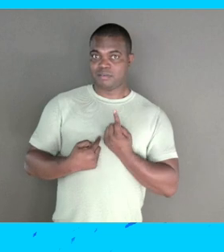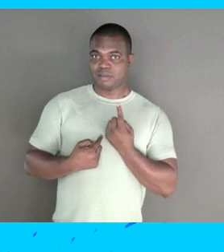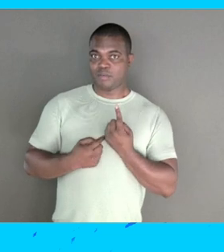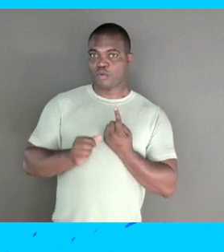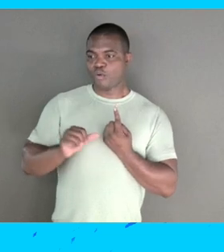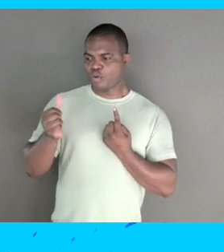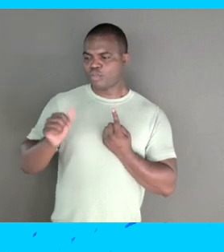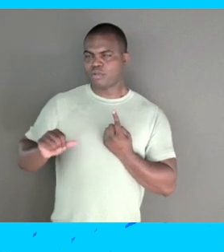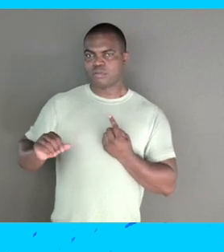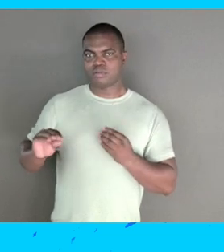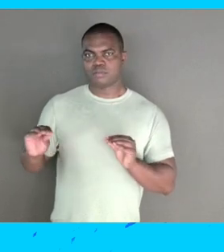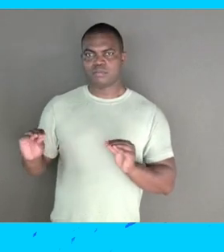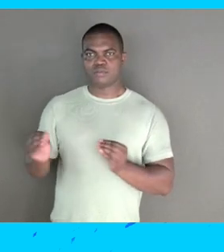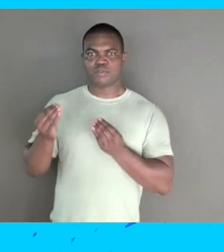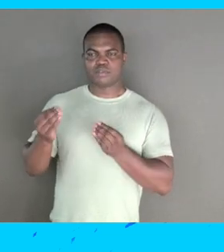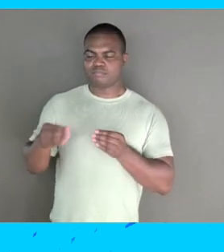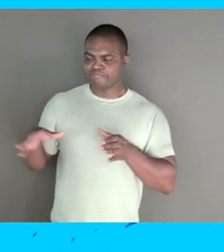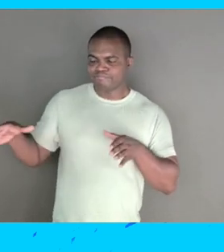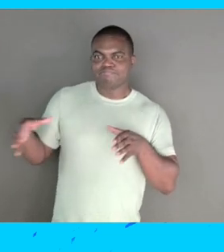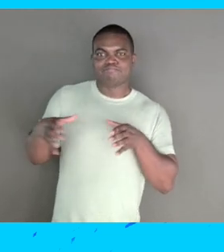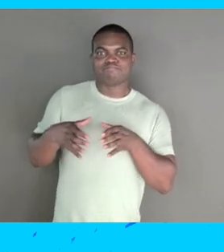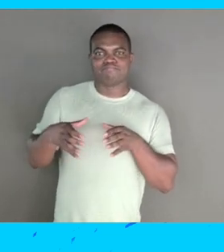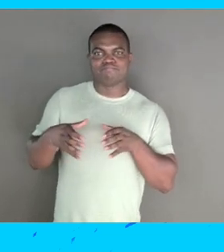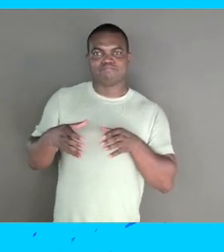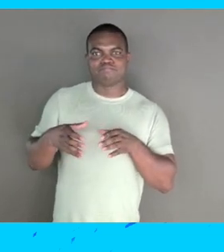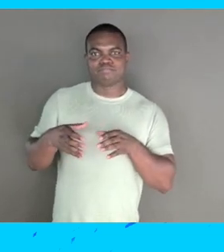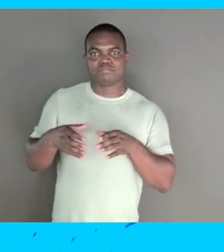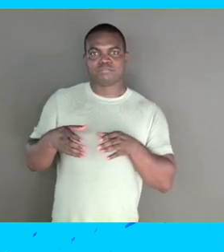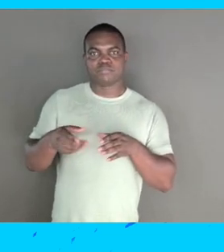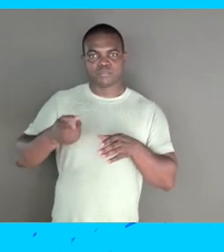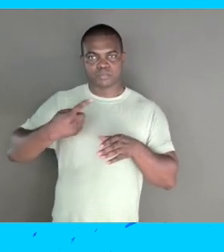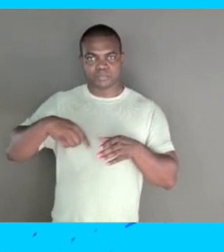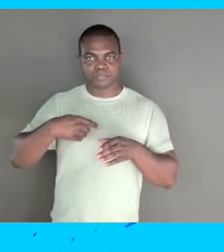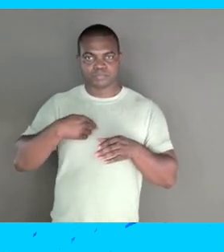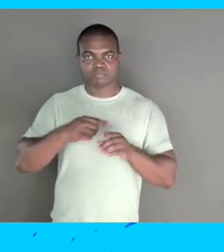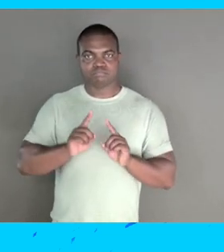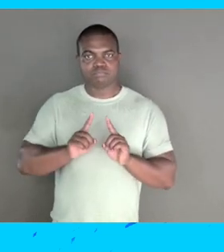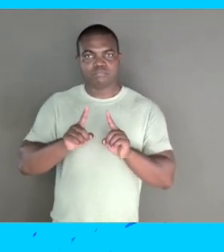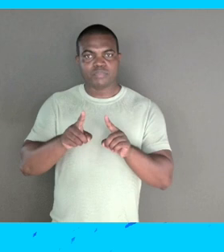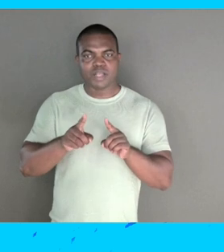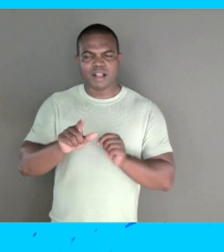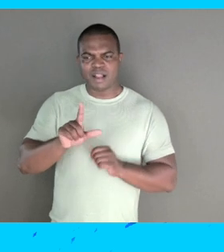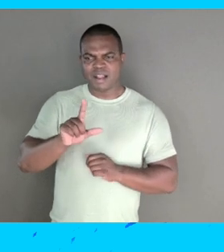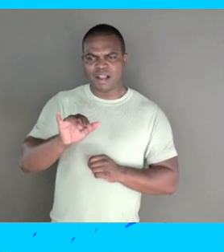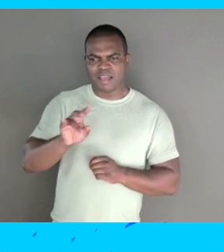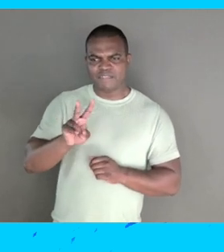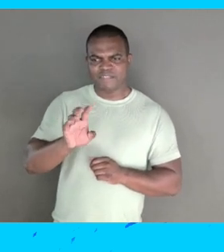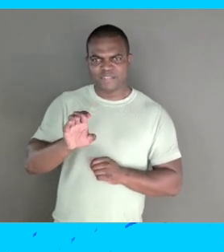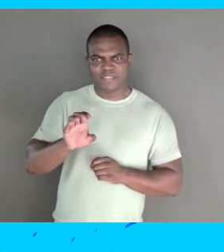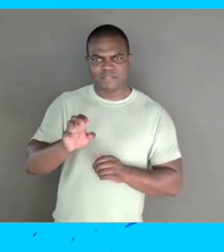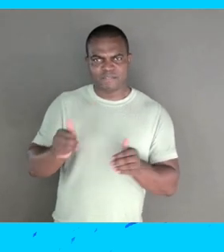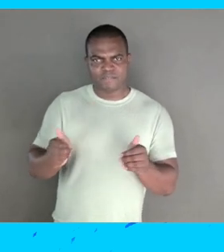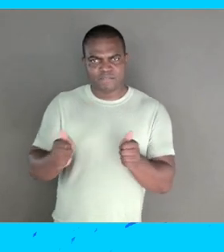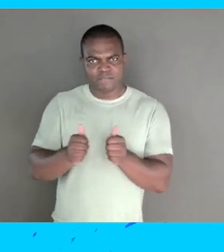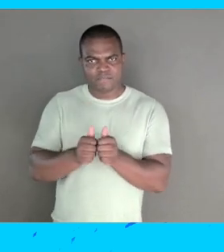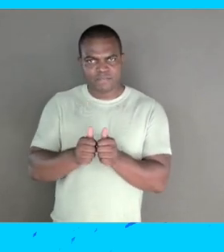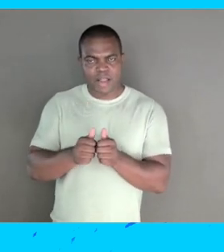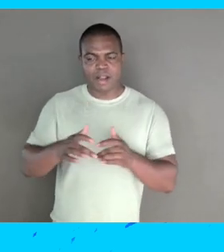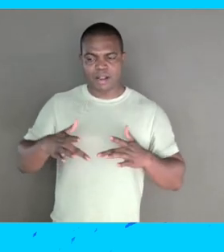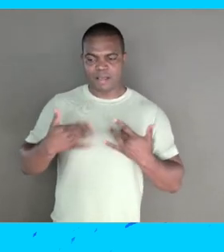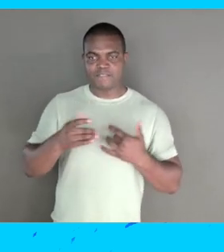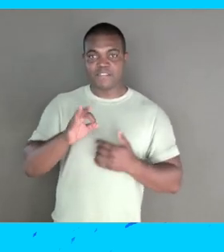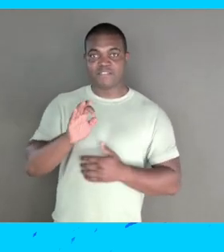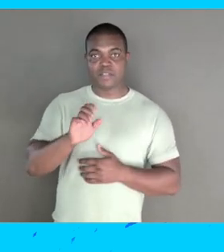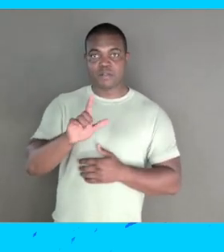Fellowship is a leadership program funded by the Amplify Change and implemented by Young and Alive in the